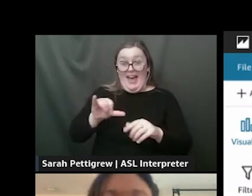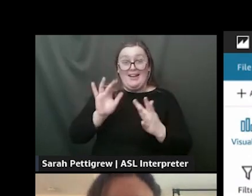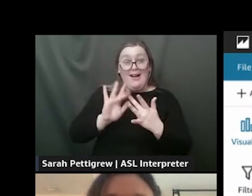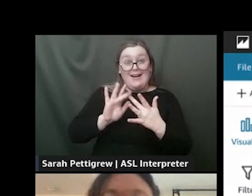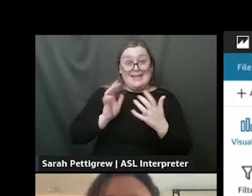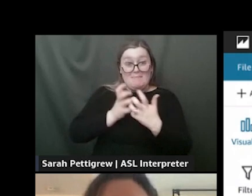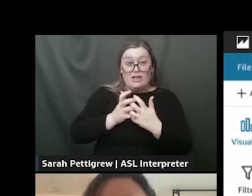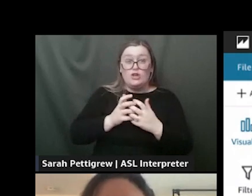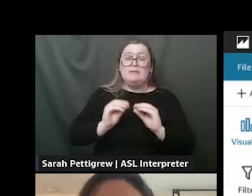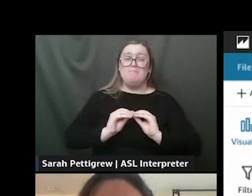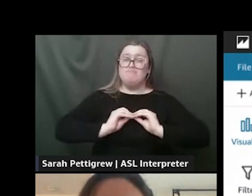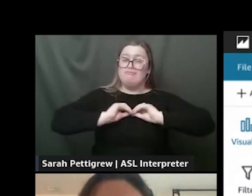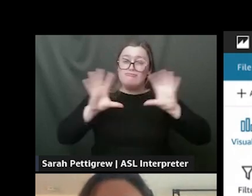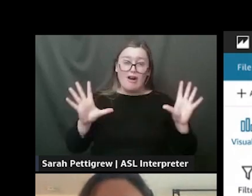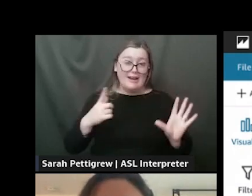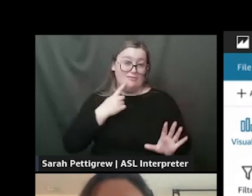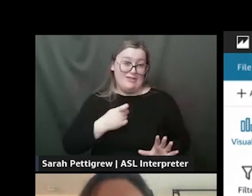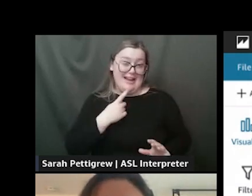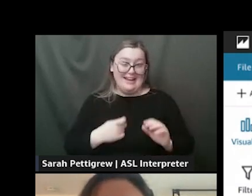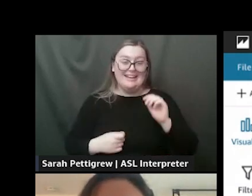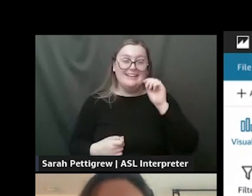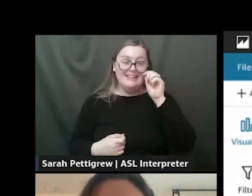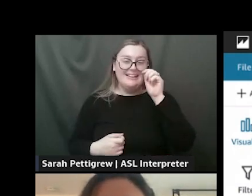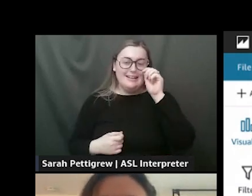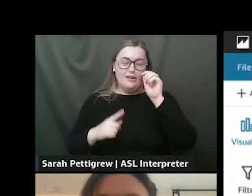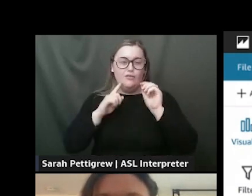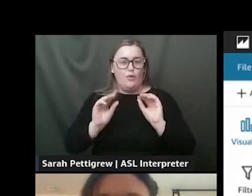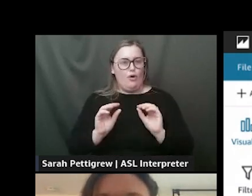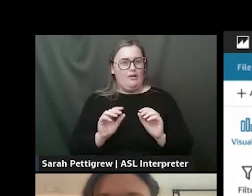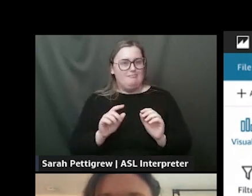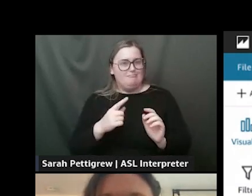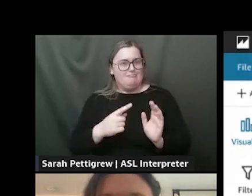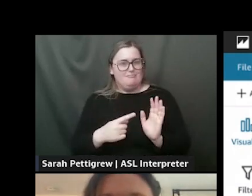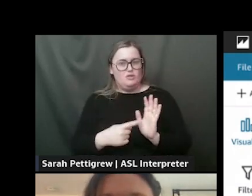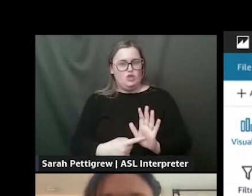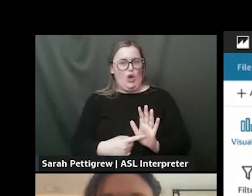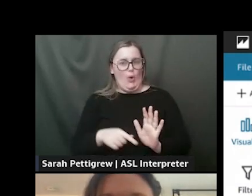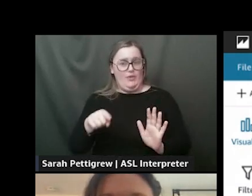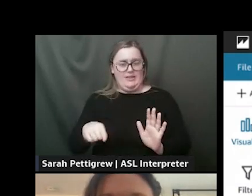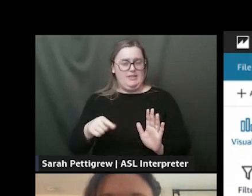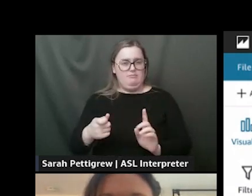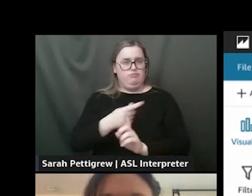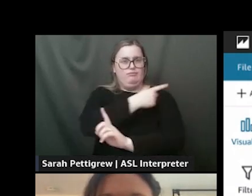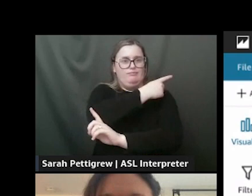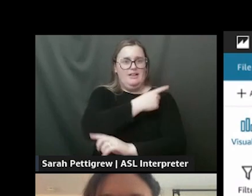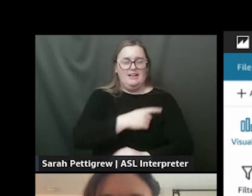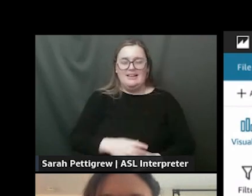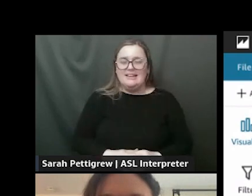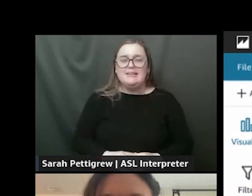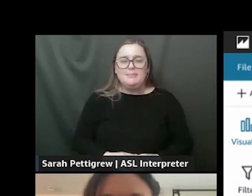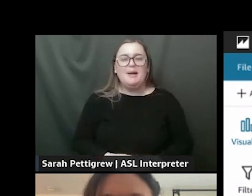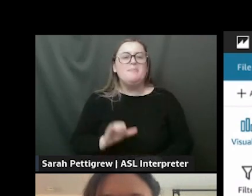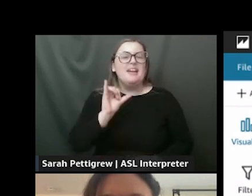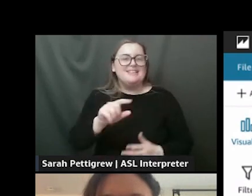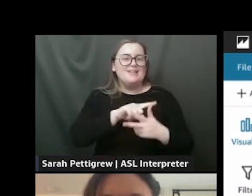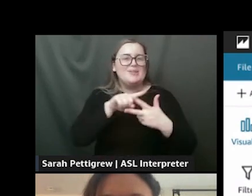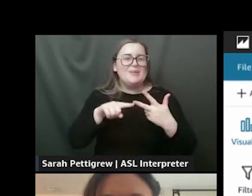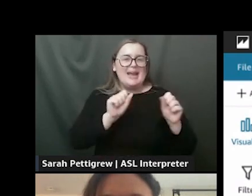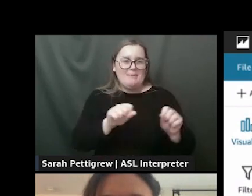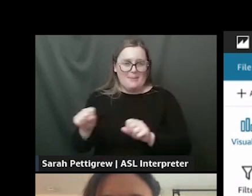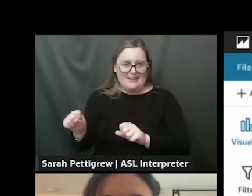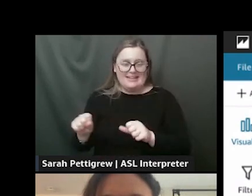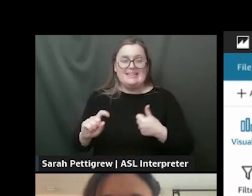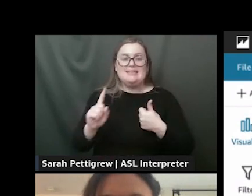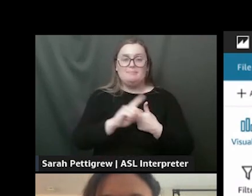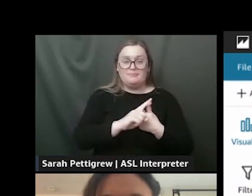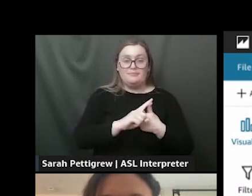it clear that this is sort of an outstanding value. But there you go. So those are the three capabilities. You can you